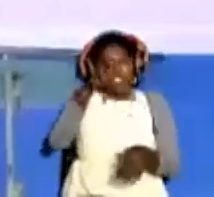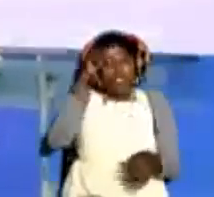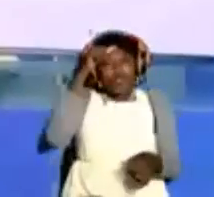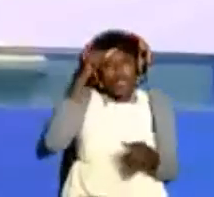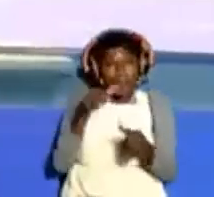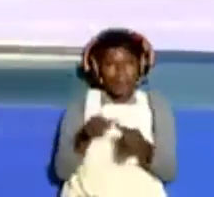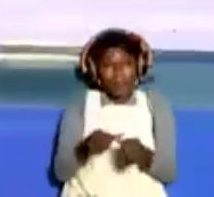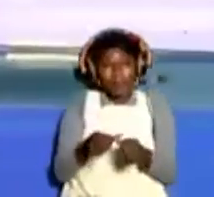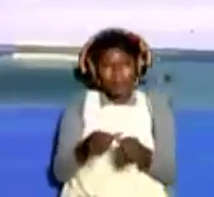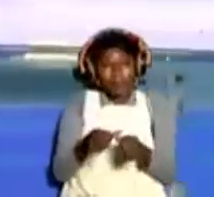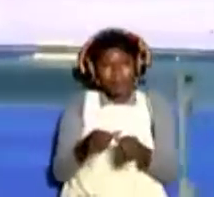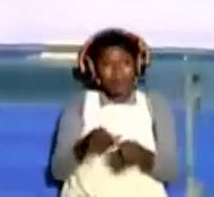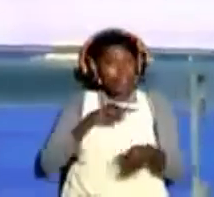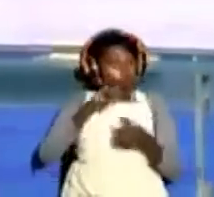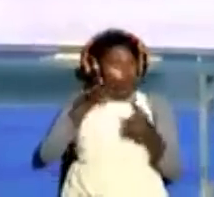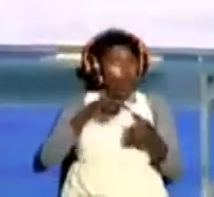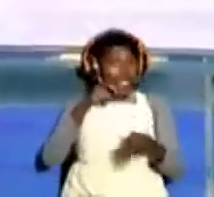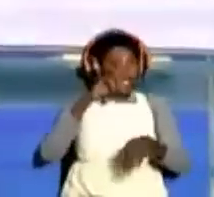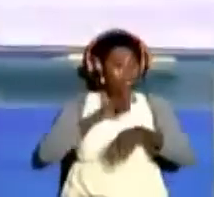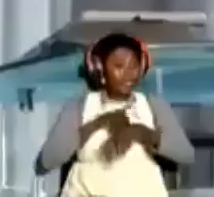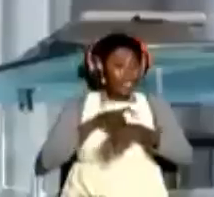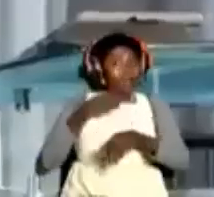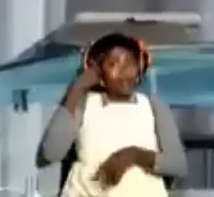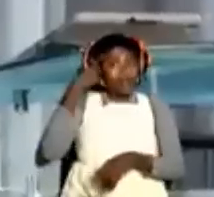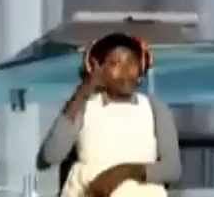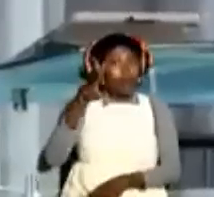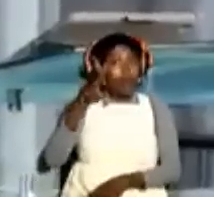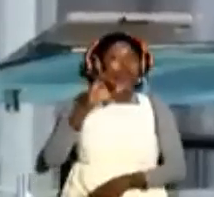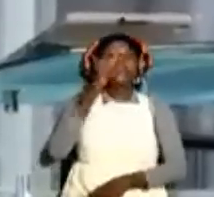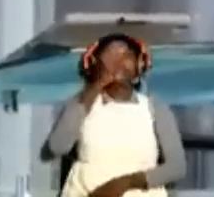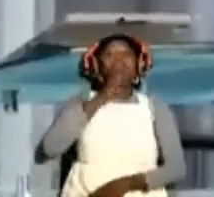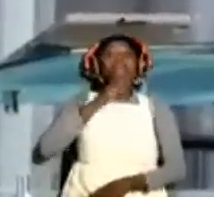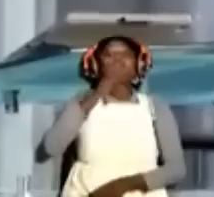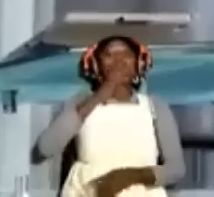remember when it was time for Samuel to go?